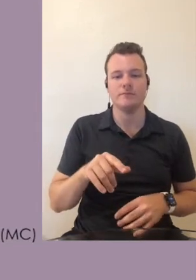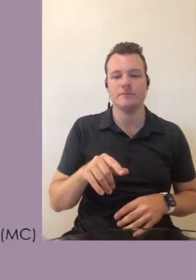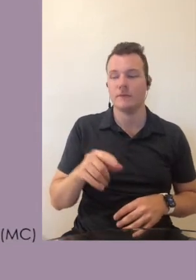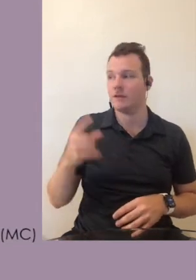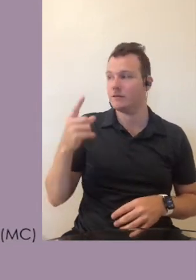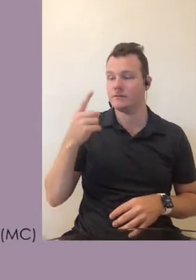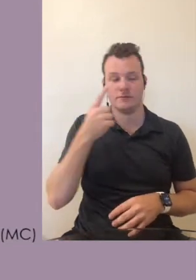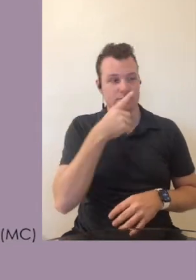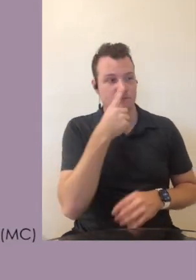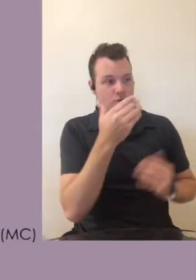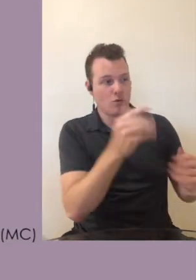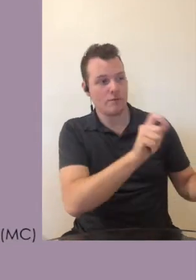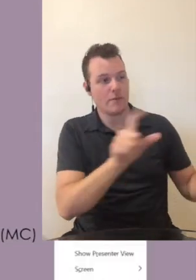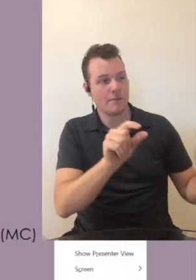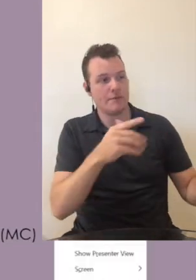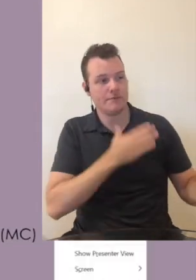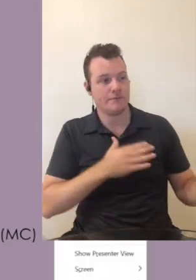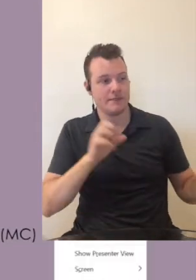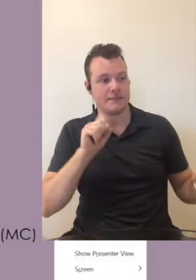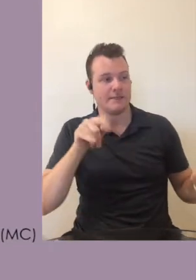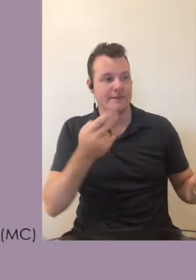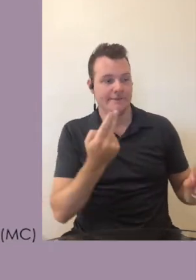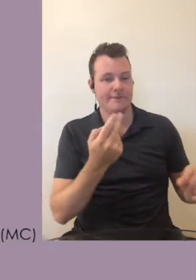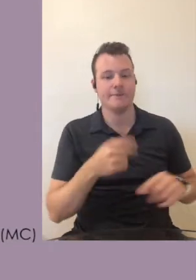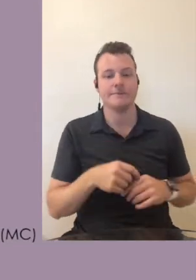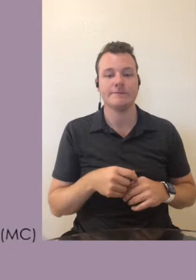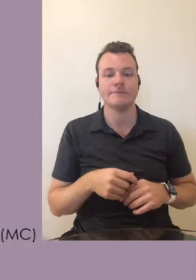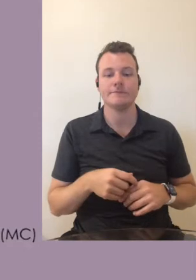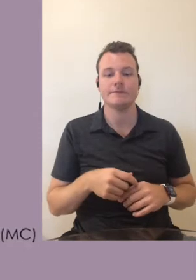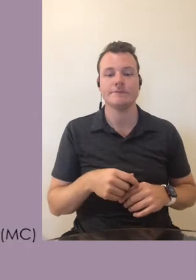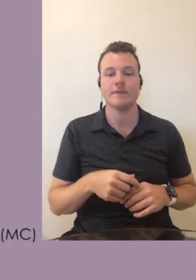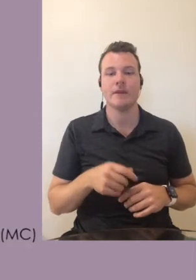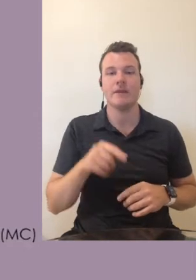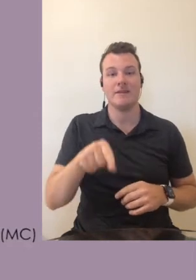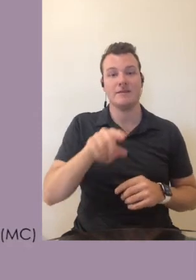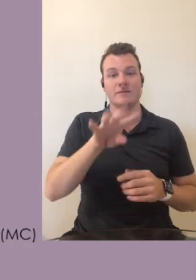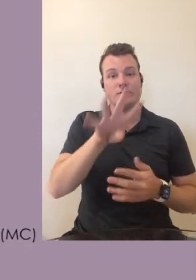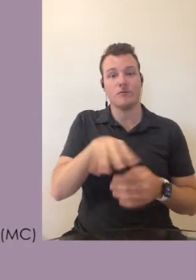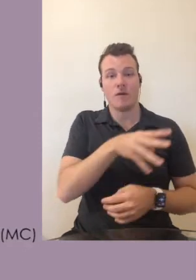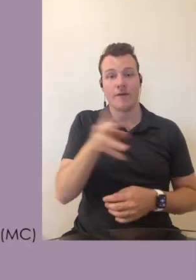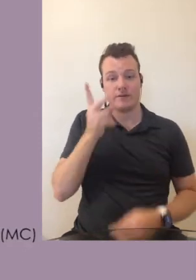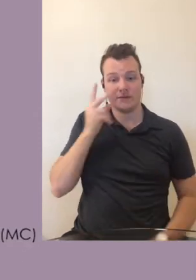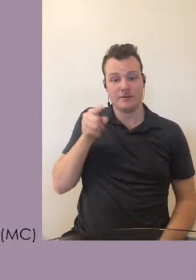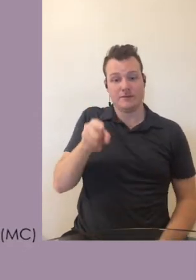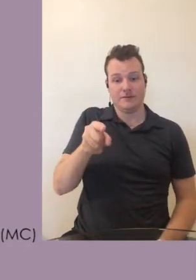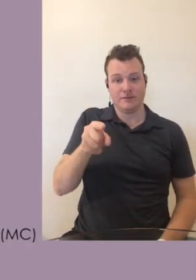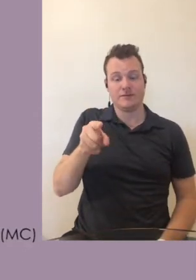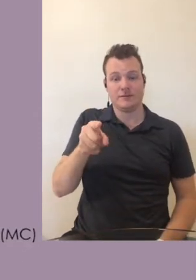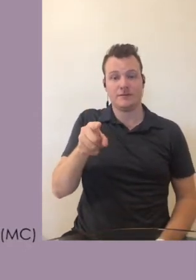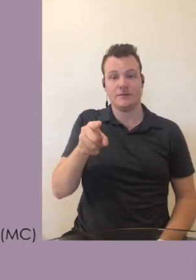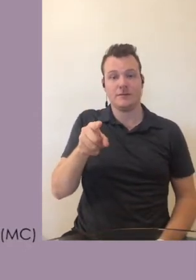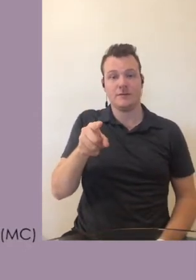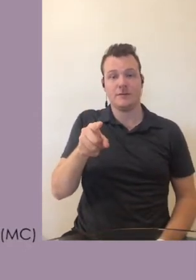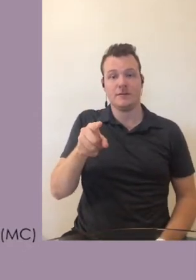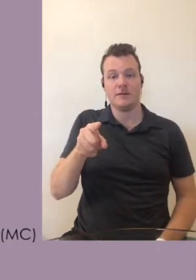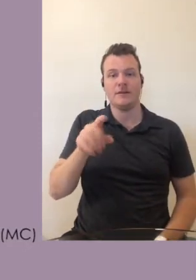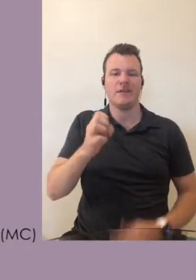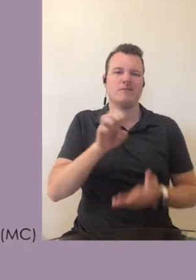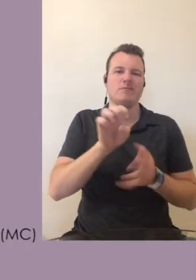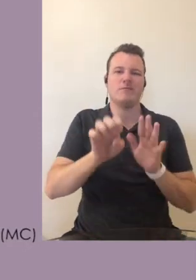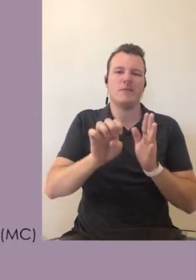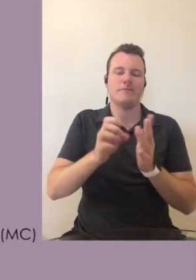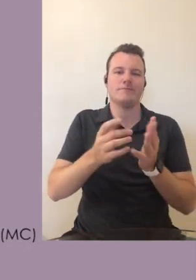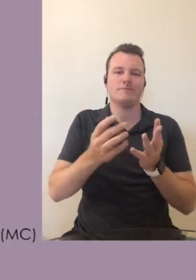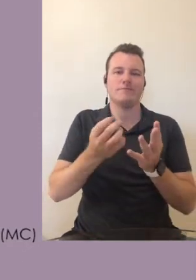you'll go ahead and keep advancing that, Steph, please. What we're looking at here is a graph. So this is